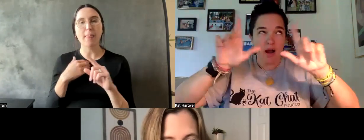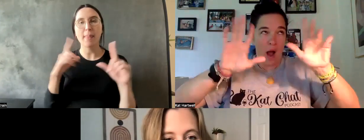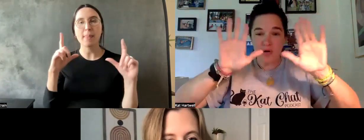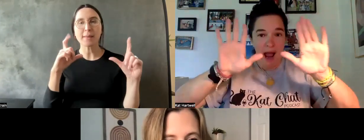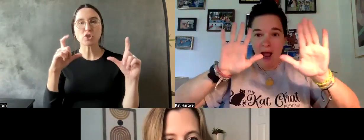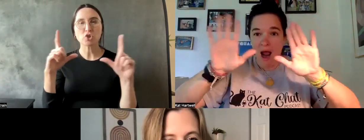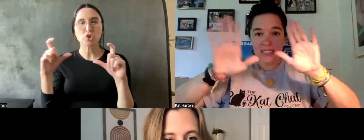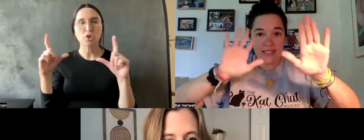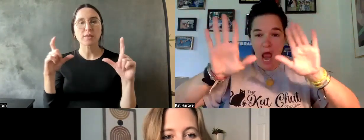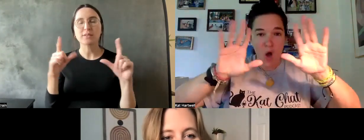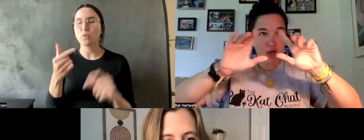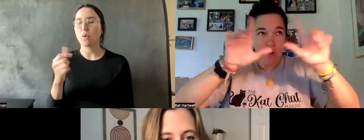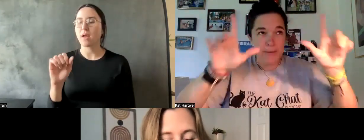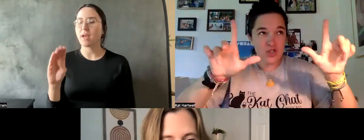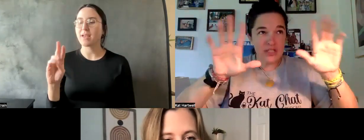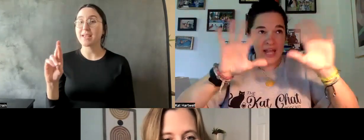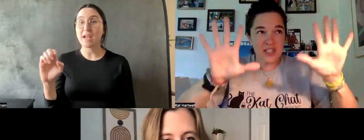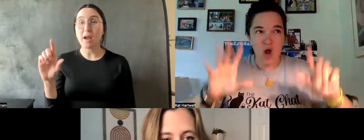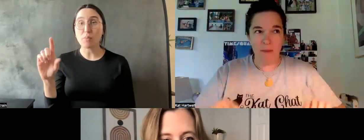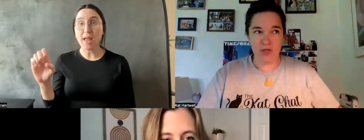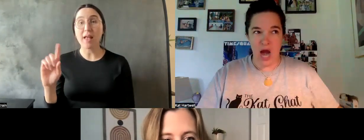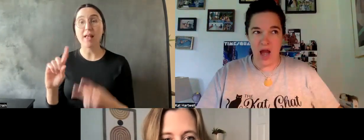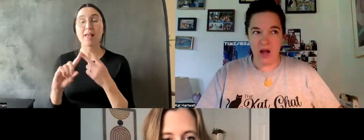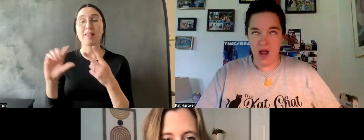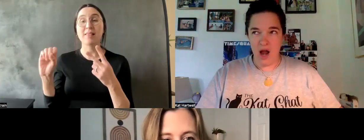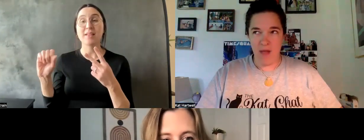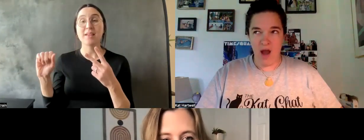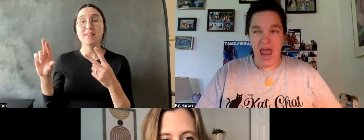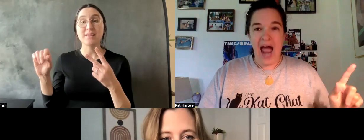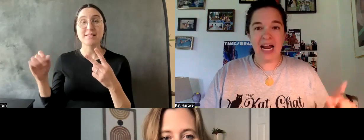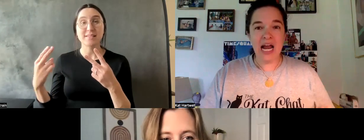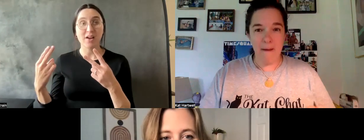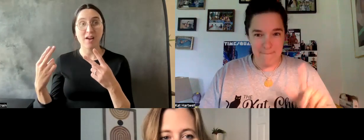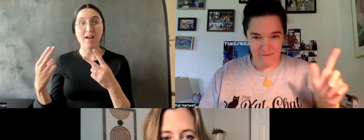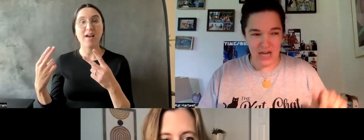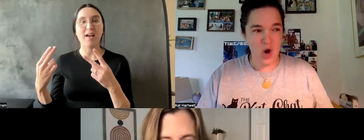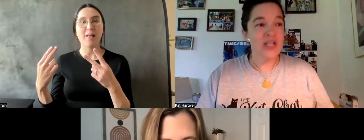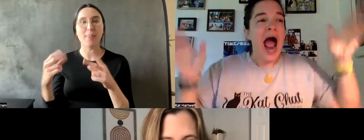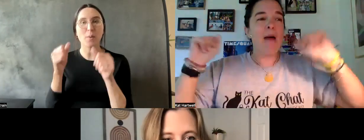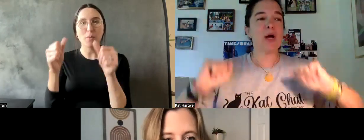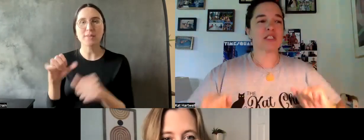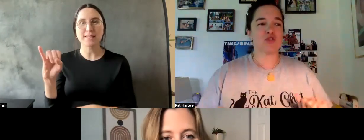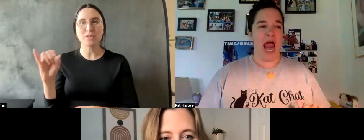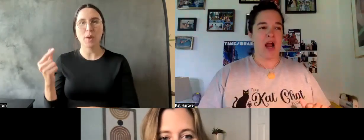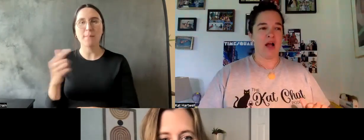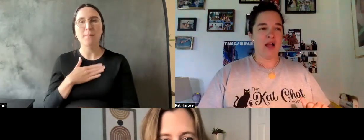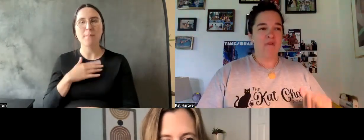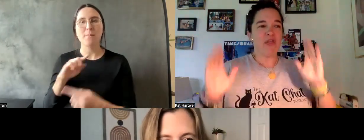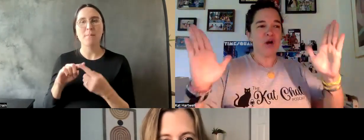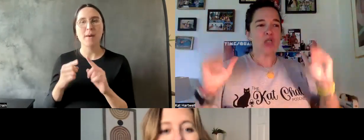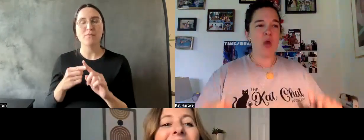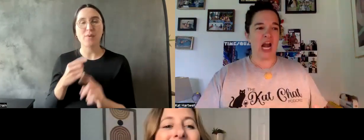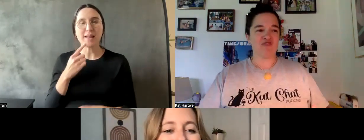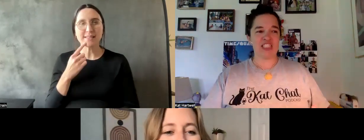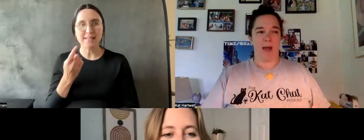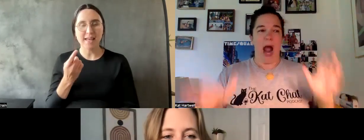or Gabrielle, they were doing pictures on Instagram to Drake. I'm like, and Kim, my friend, she goes, I booked the Drake. For